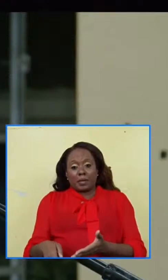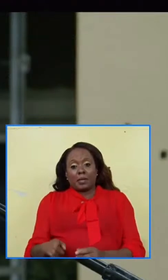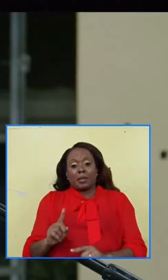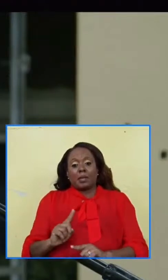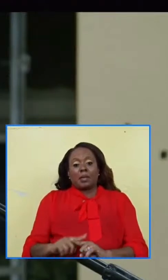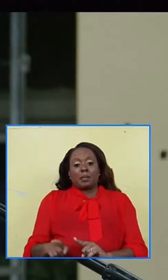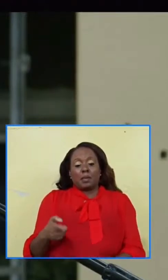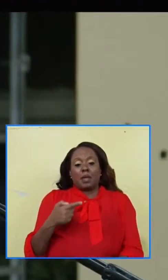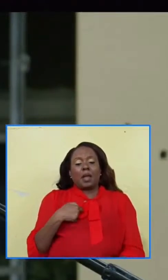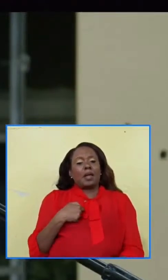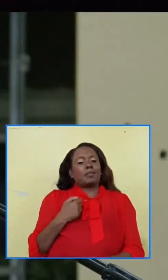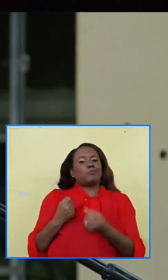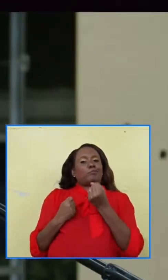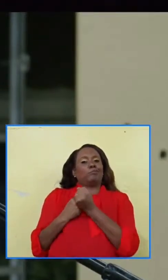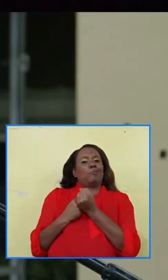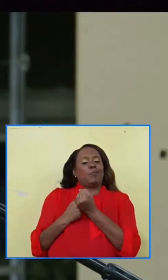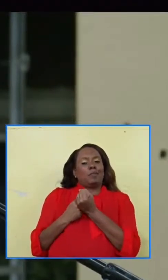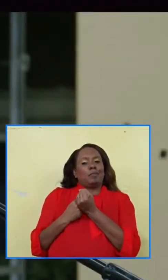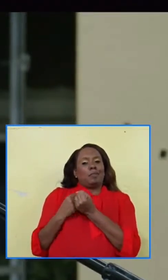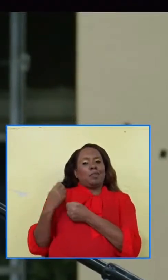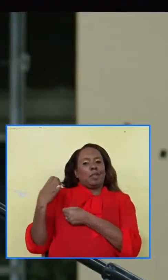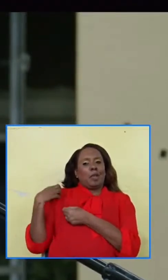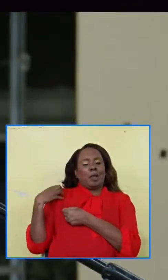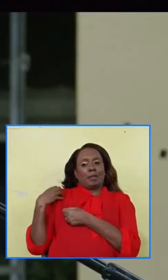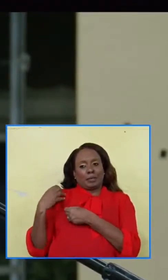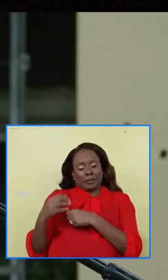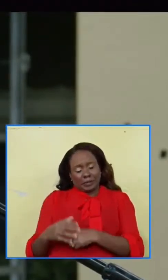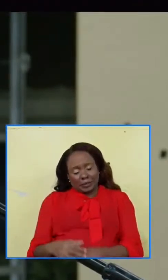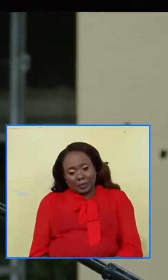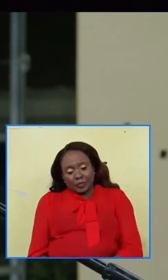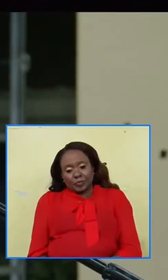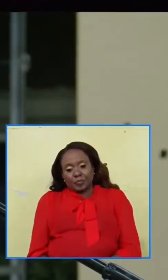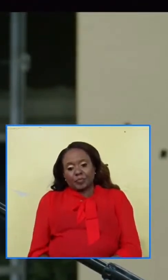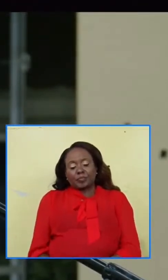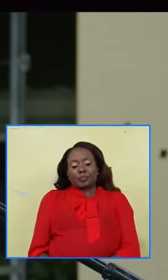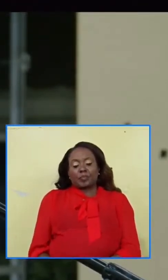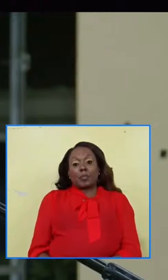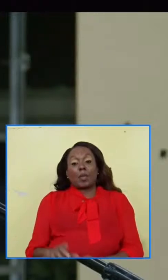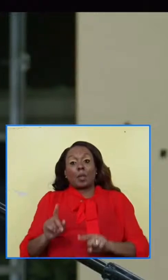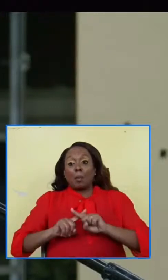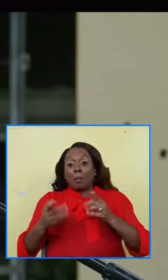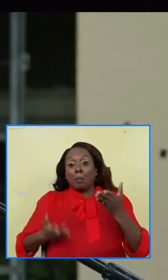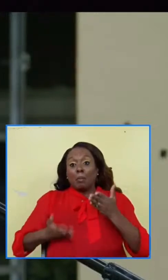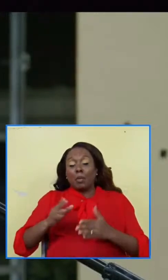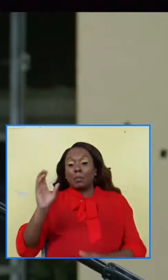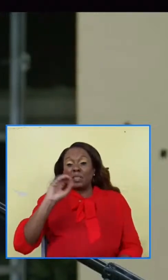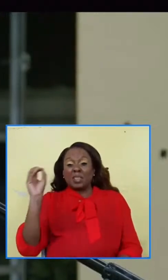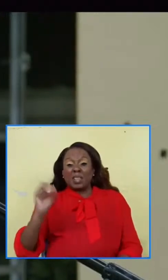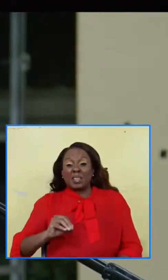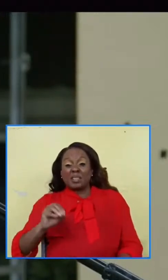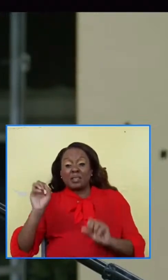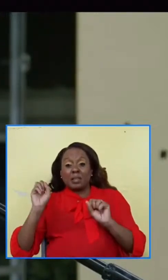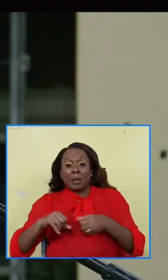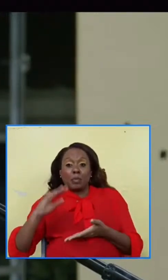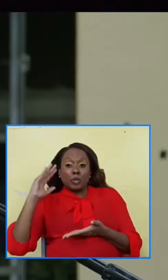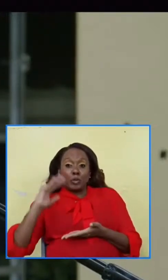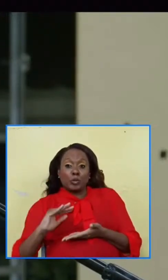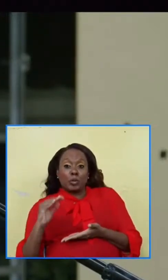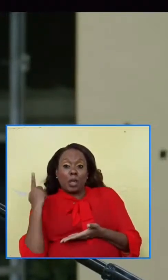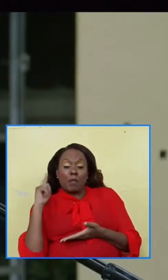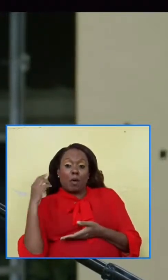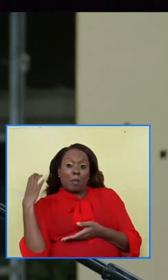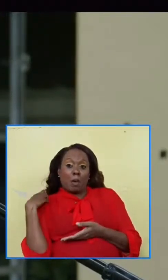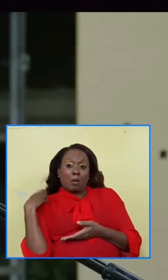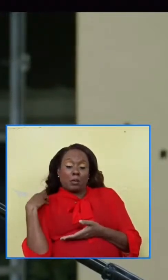the employer is a little bit too much, but I think there's a possible need for the percentage cut.